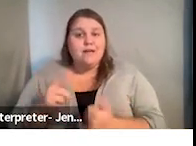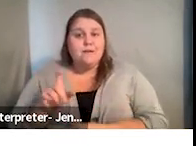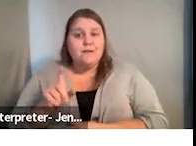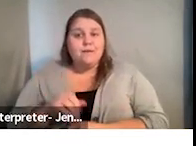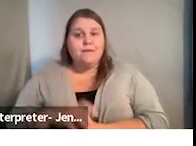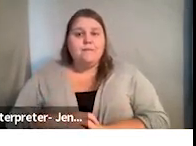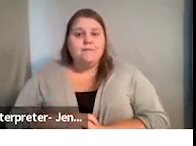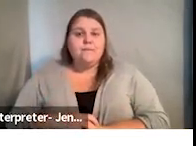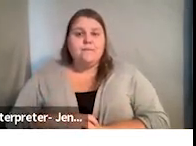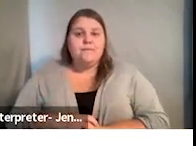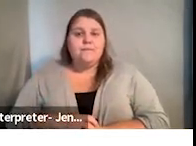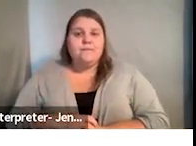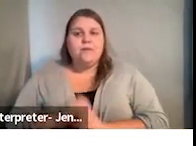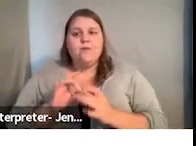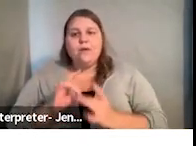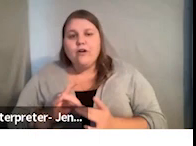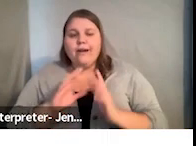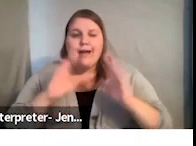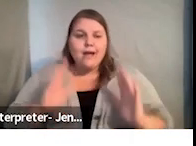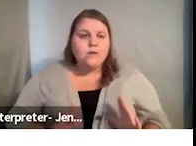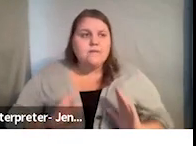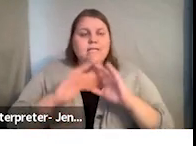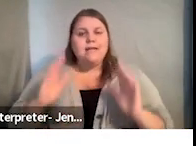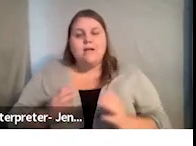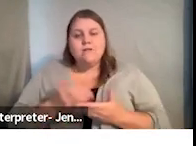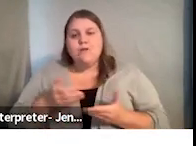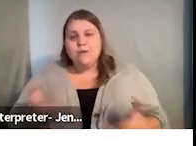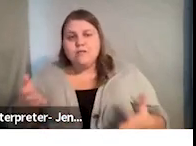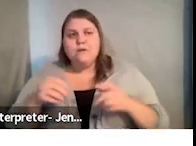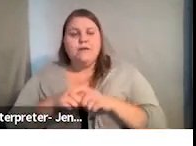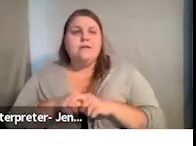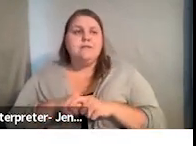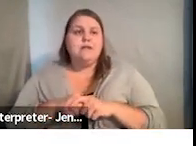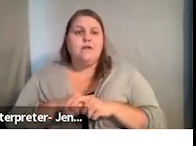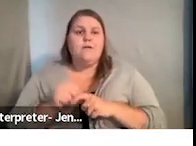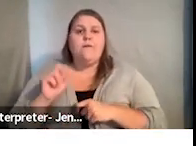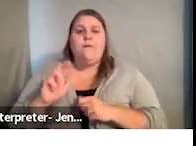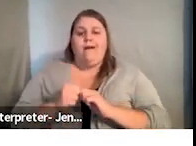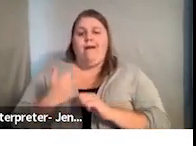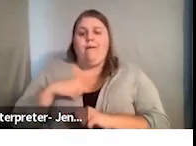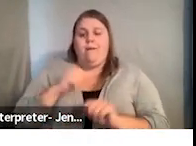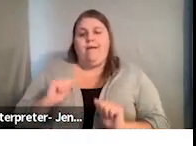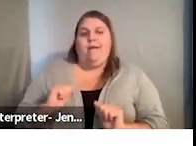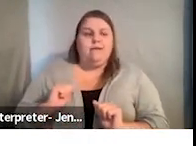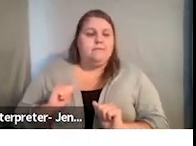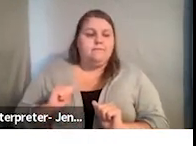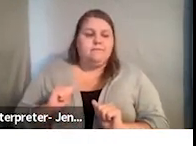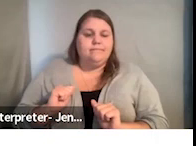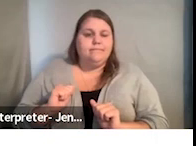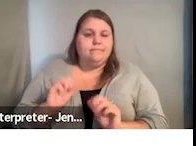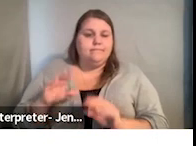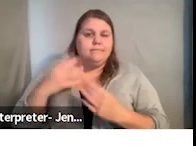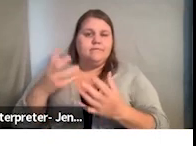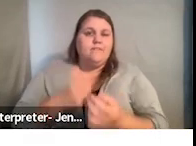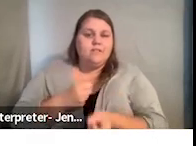these folks regarding housing resources, or how we can get the support